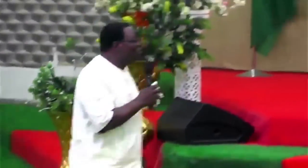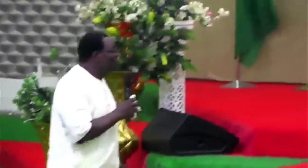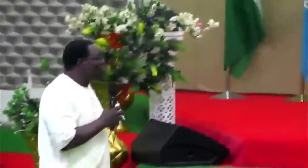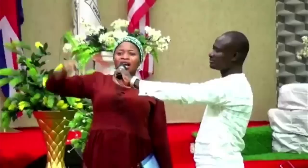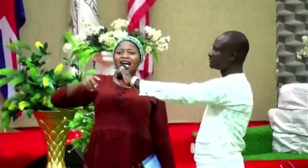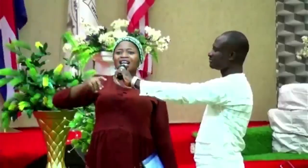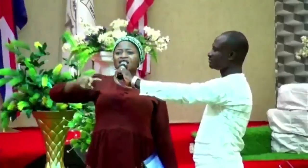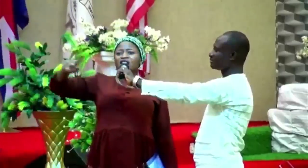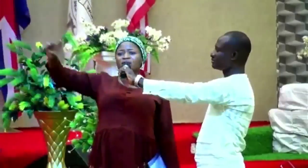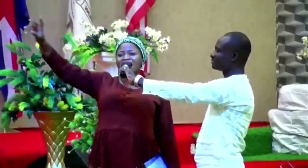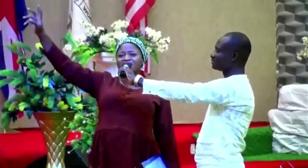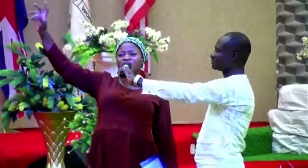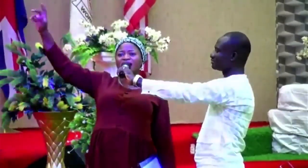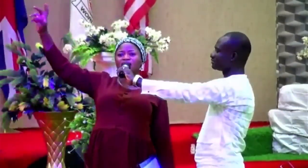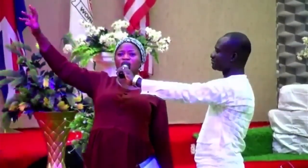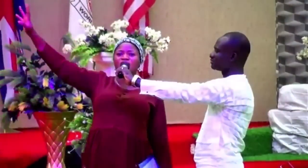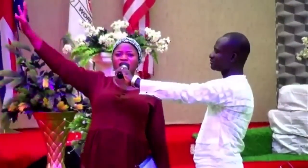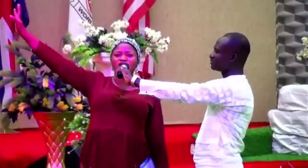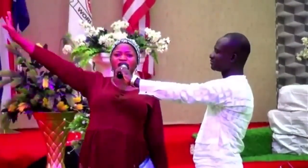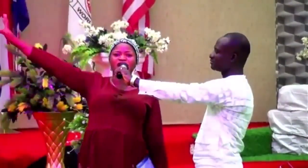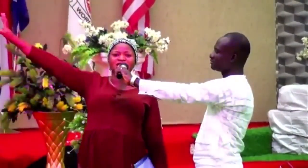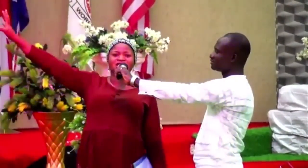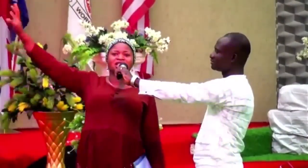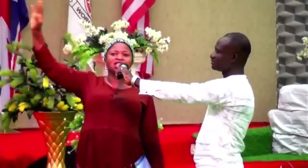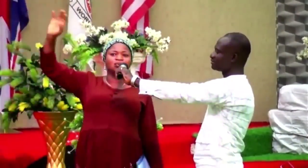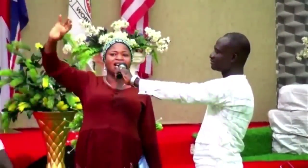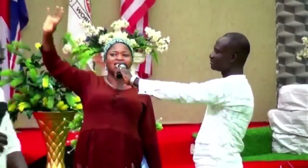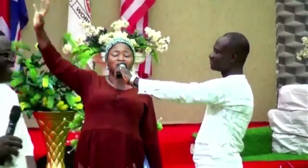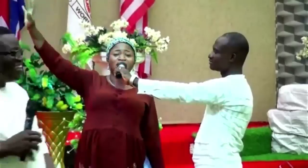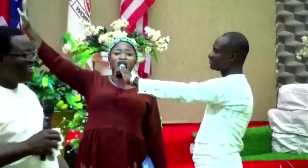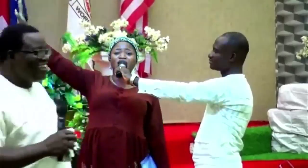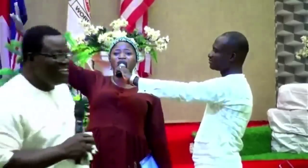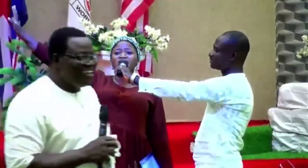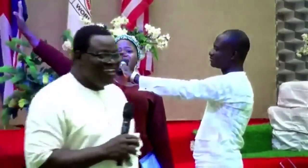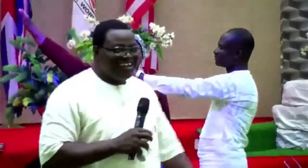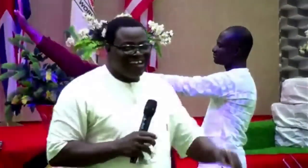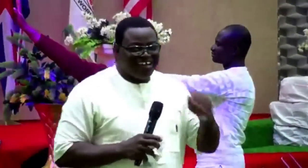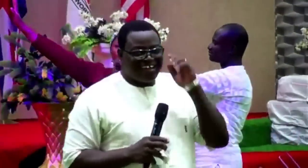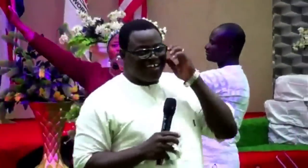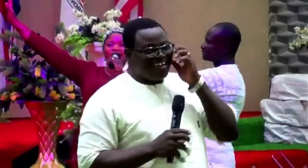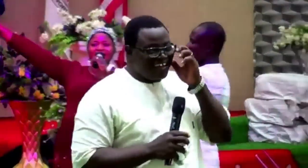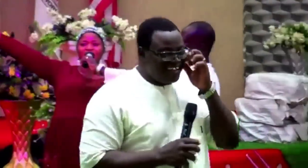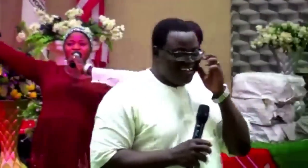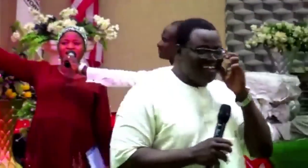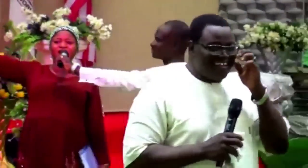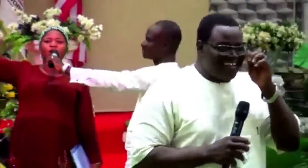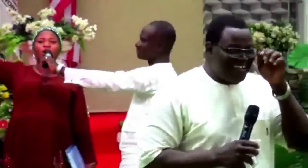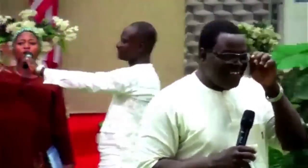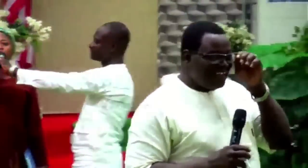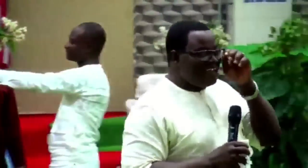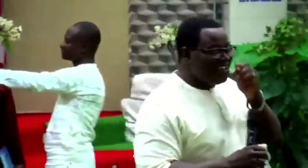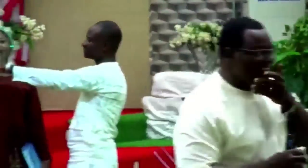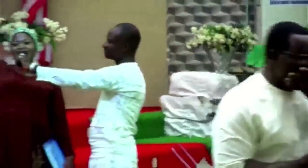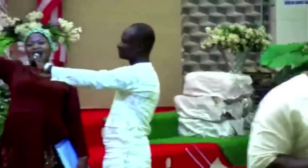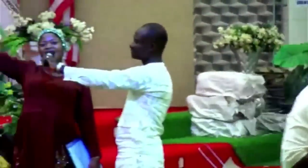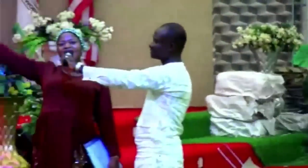kori wa ka lo sogba israel golden church nigba ti bi ti olorun tin gbo adura temi ogun